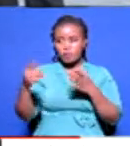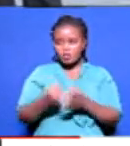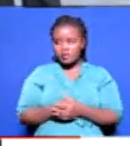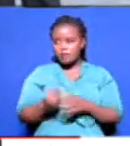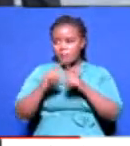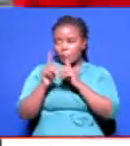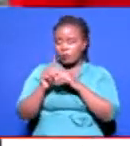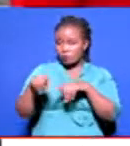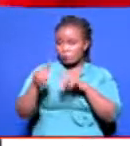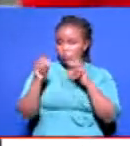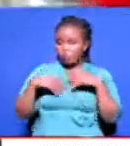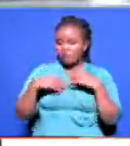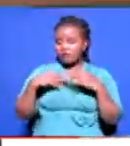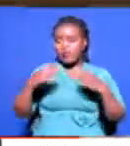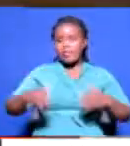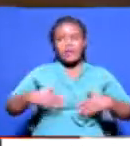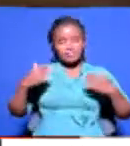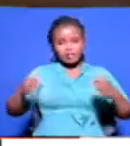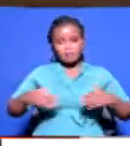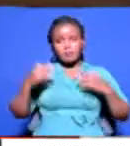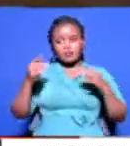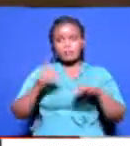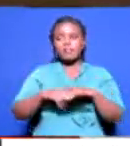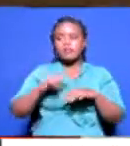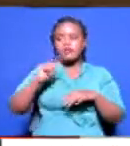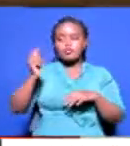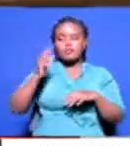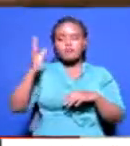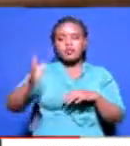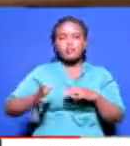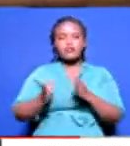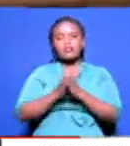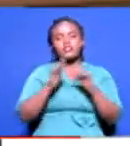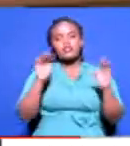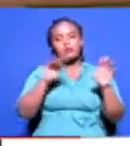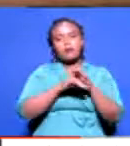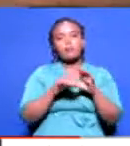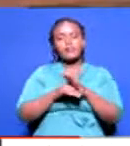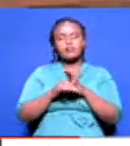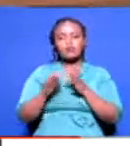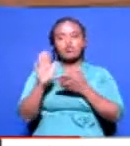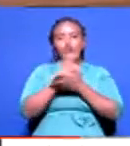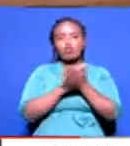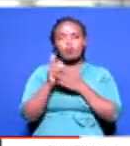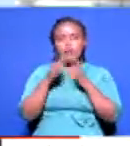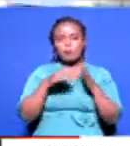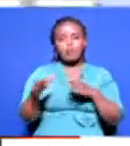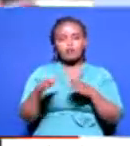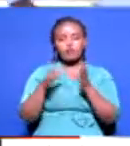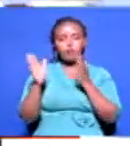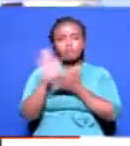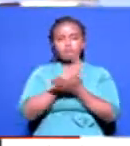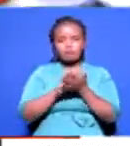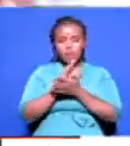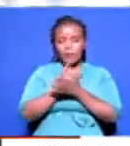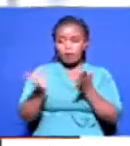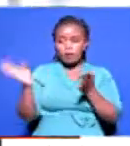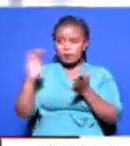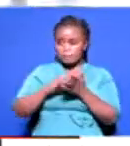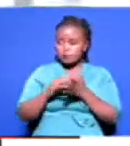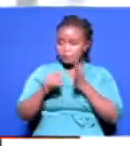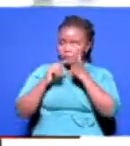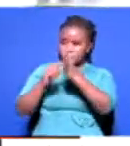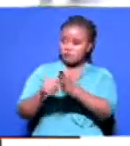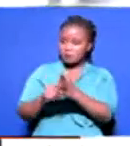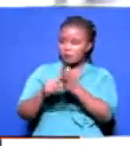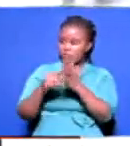and excitement as Kenya and its athletes count down to the games to use the platform to once again stamp global sporting prowess and